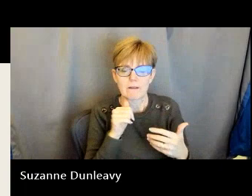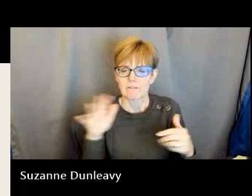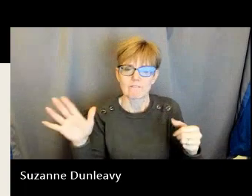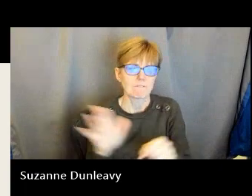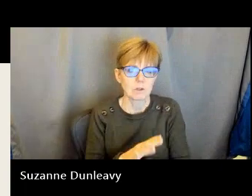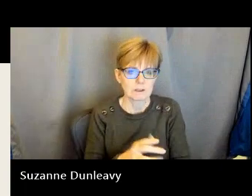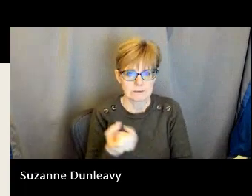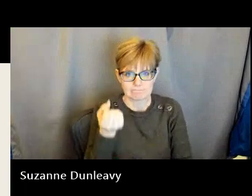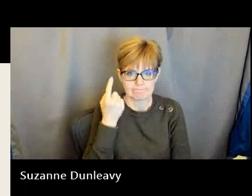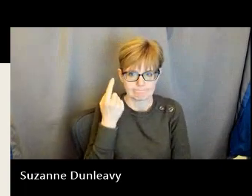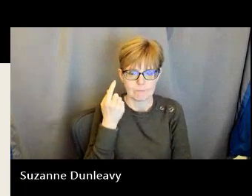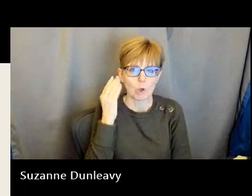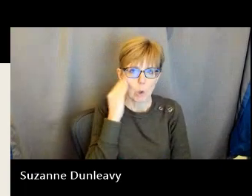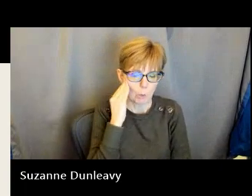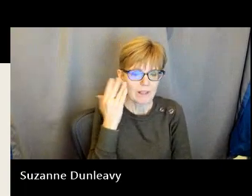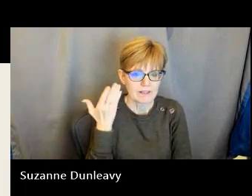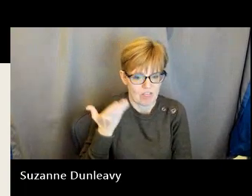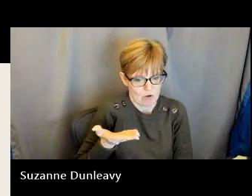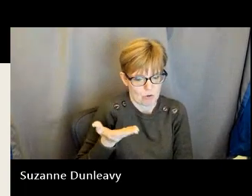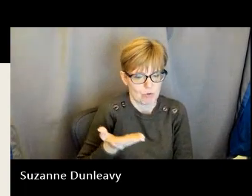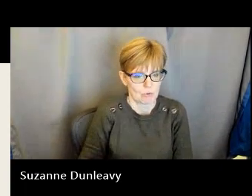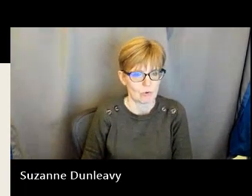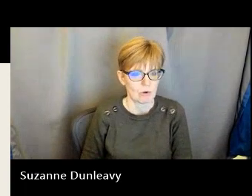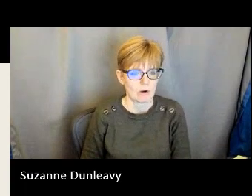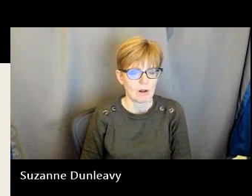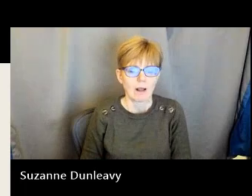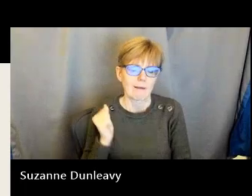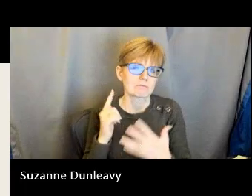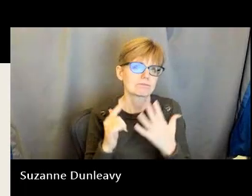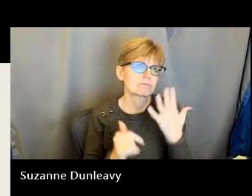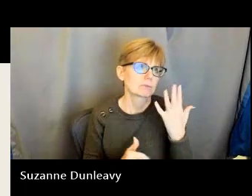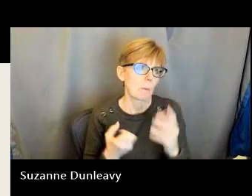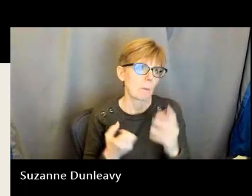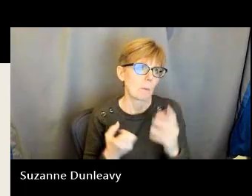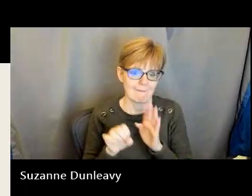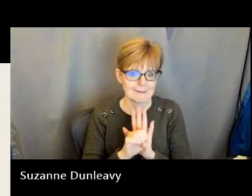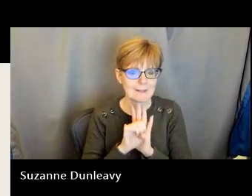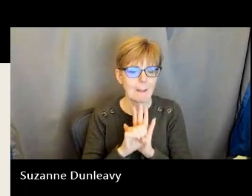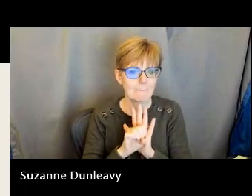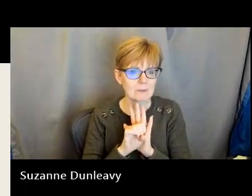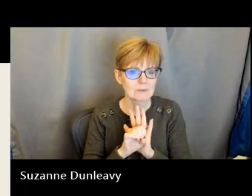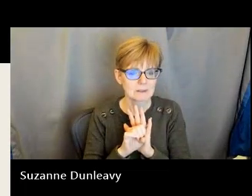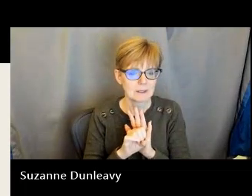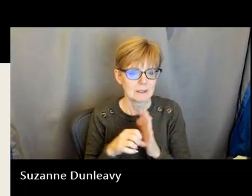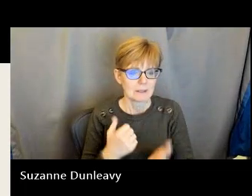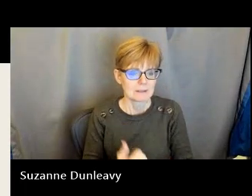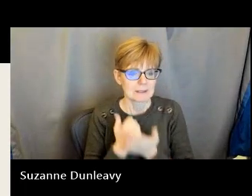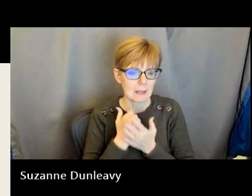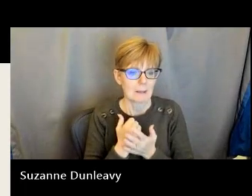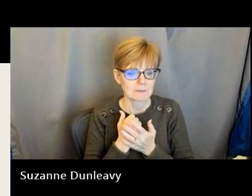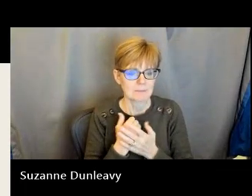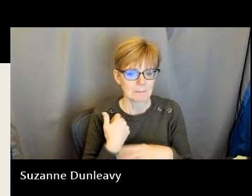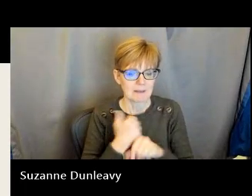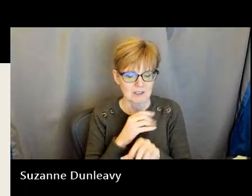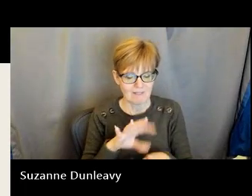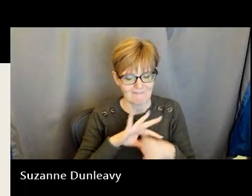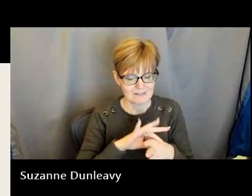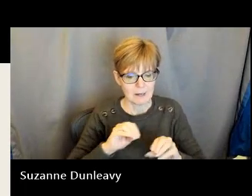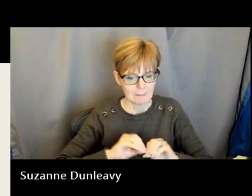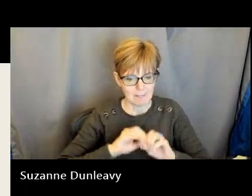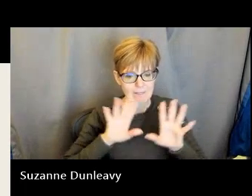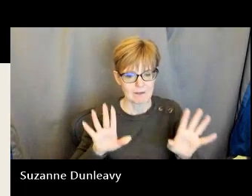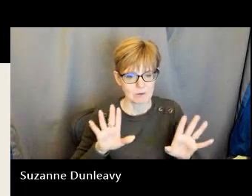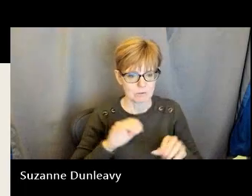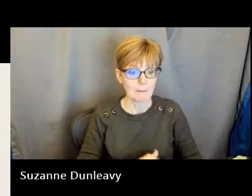more example. This is a problem for me, y'all. I have all these examples, but I like to share them because it helps to concretize the content for me. I was a part of a really